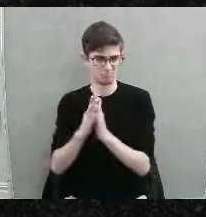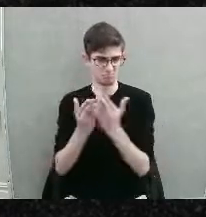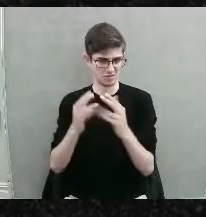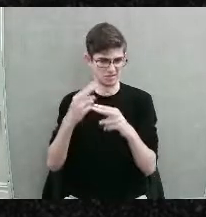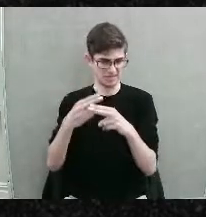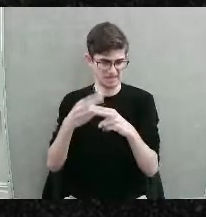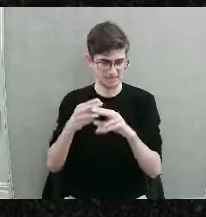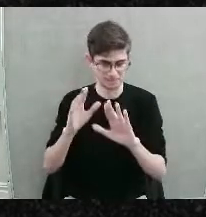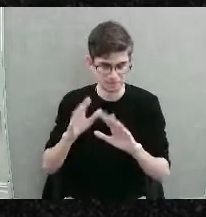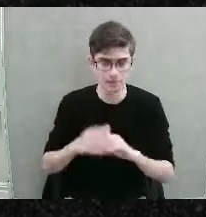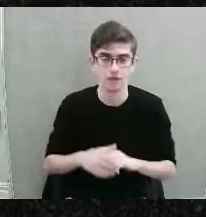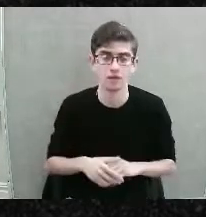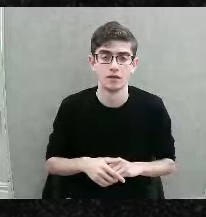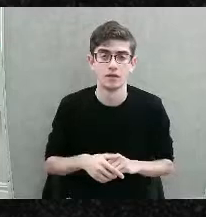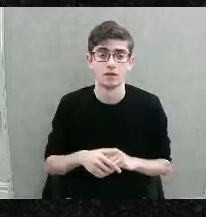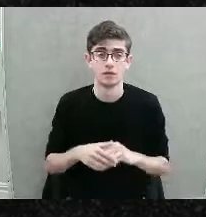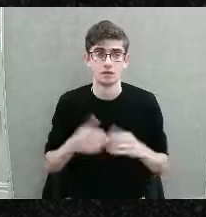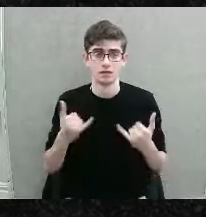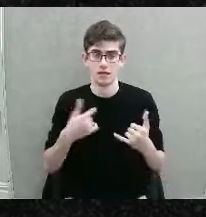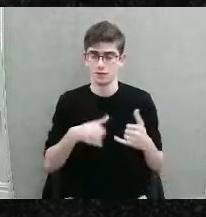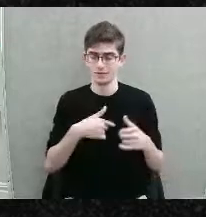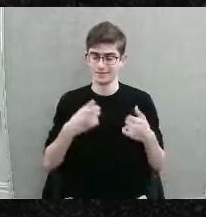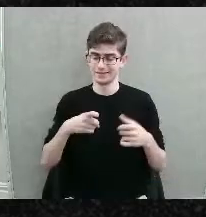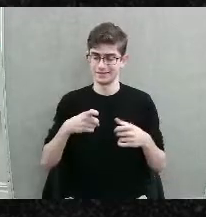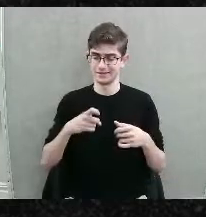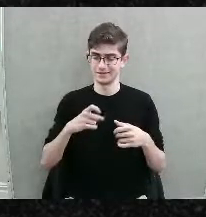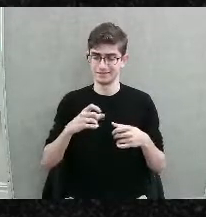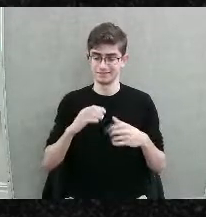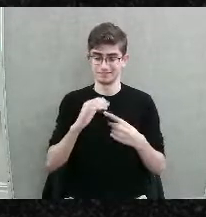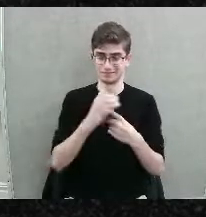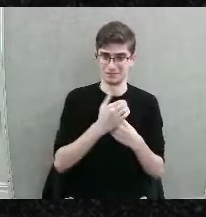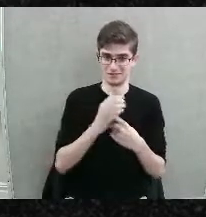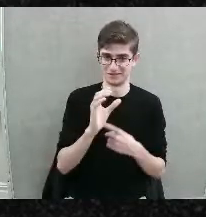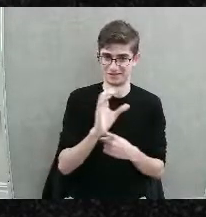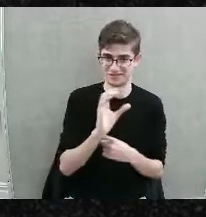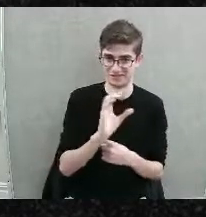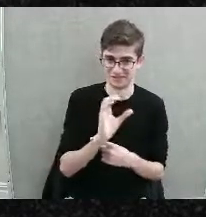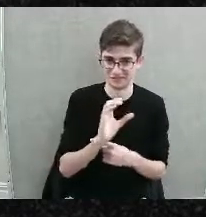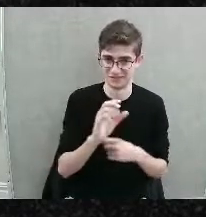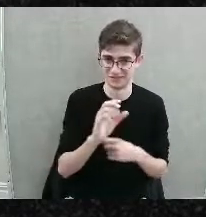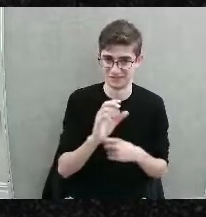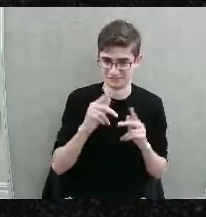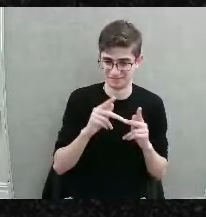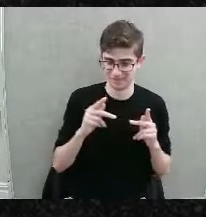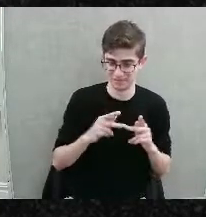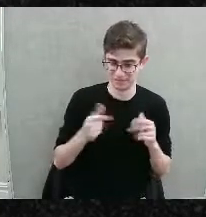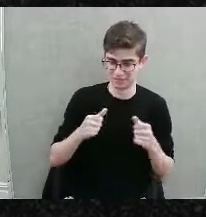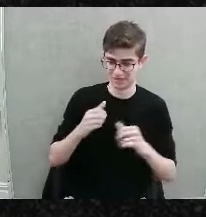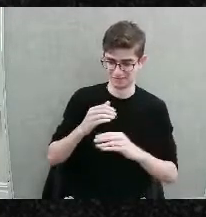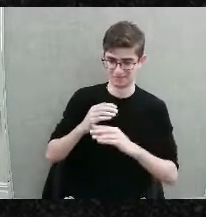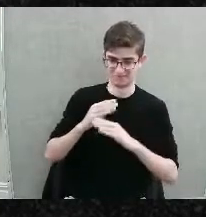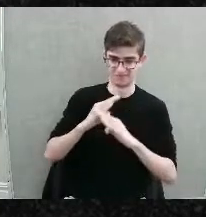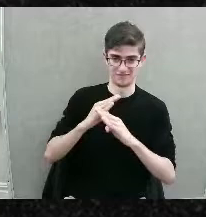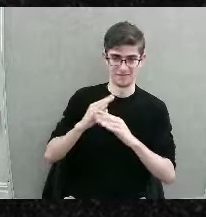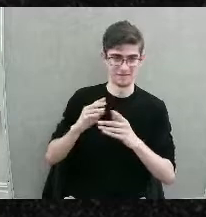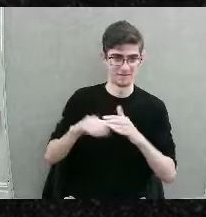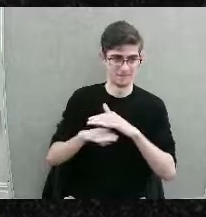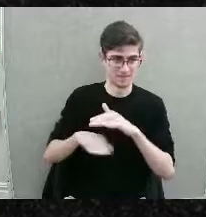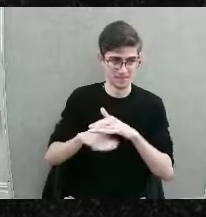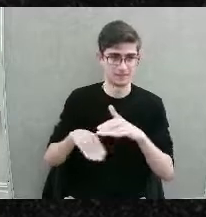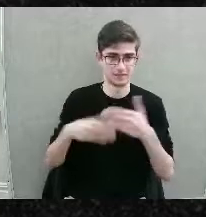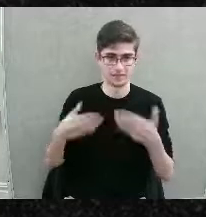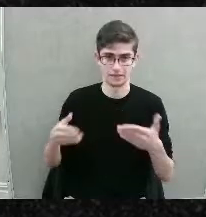conservative situation of defending these very basic values or principles facing those